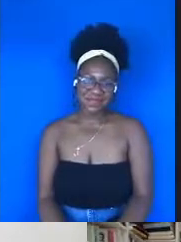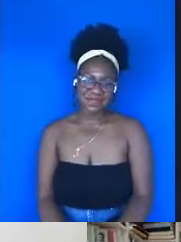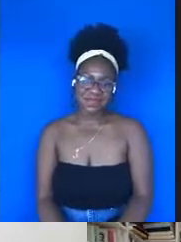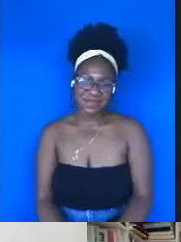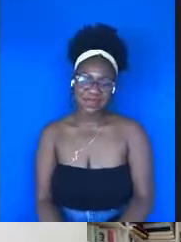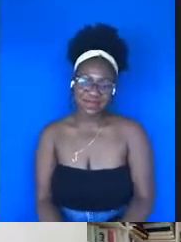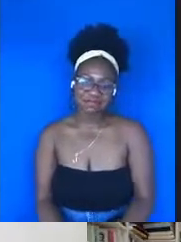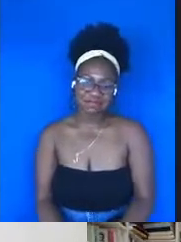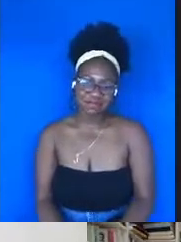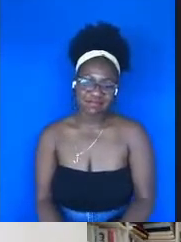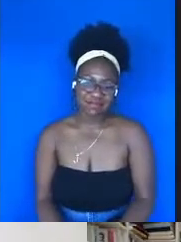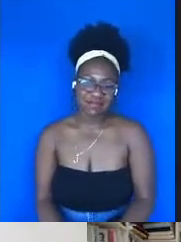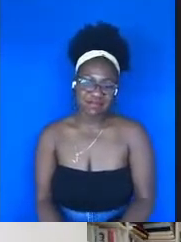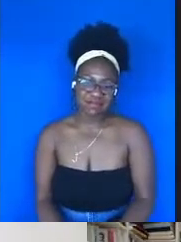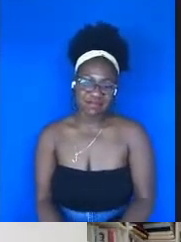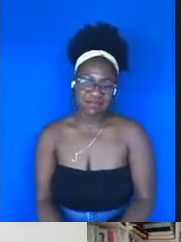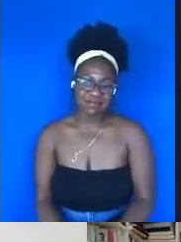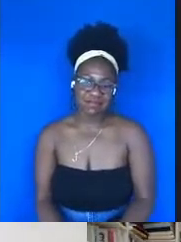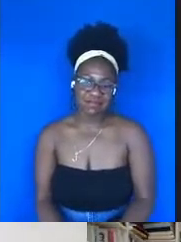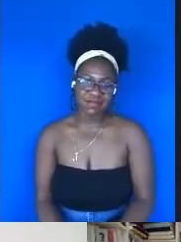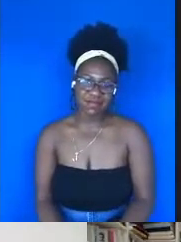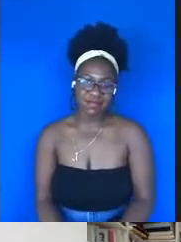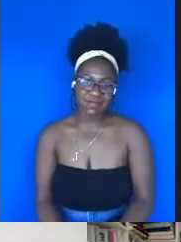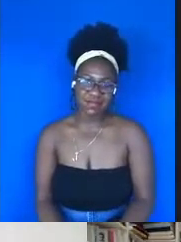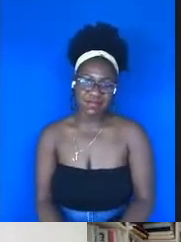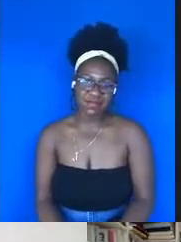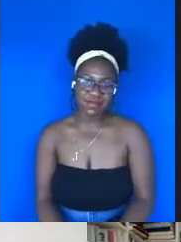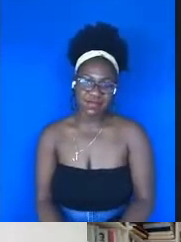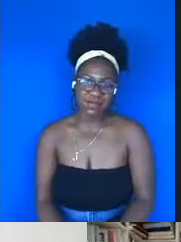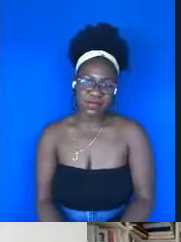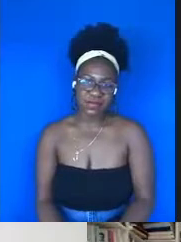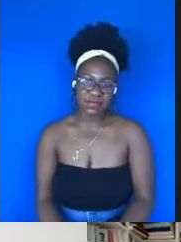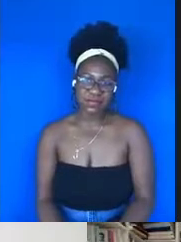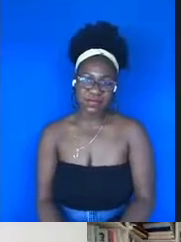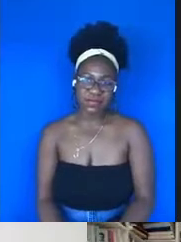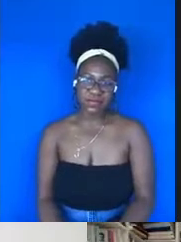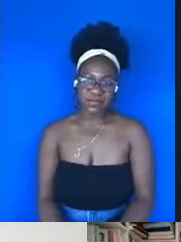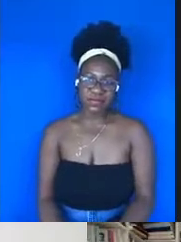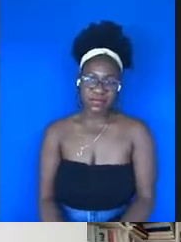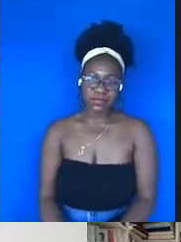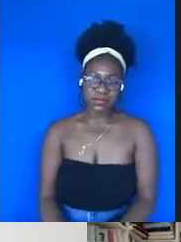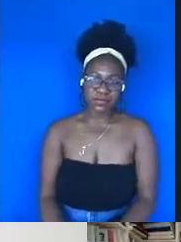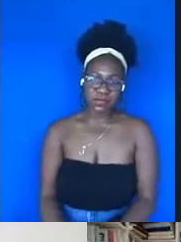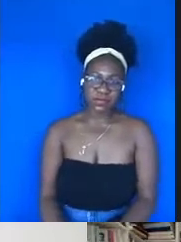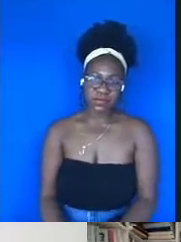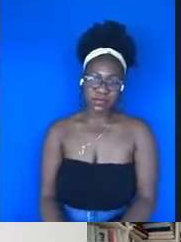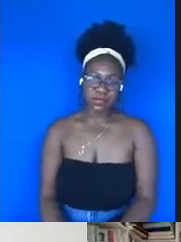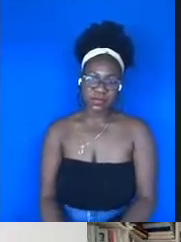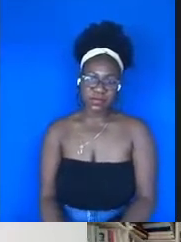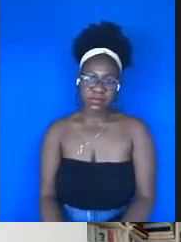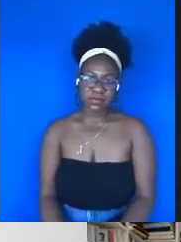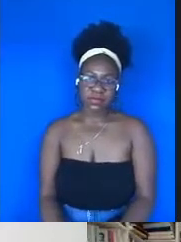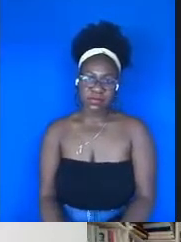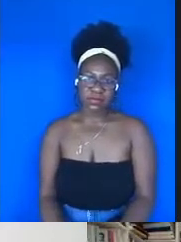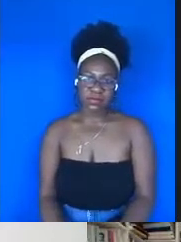clarify the way for a modern audience was not just, you know, making it so that simple people can read it. That was